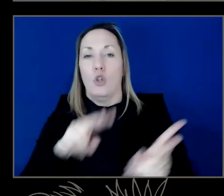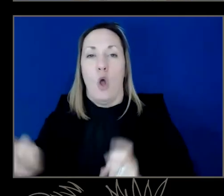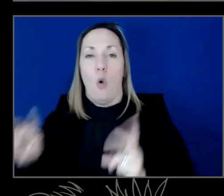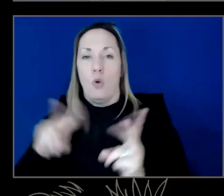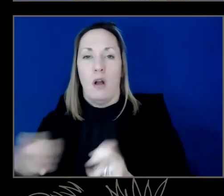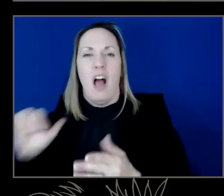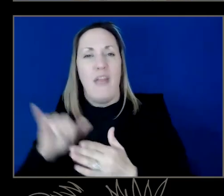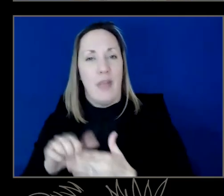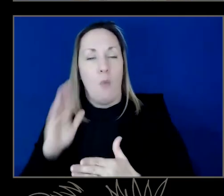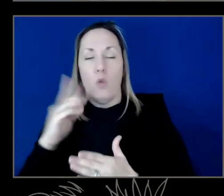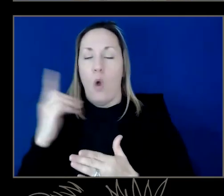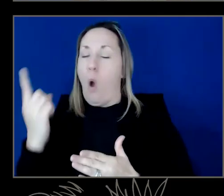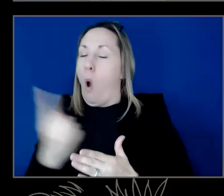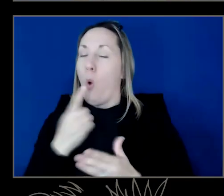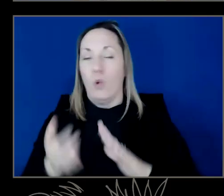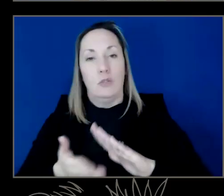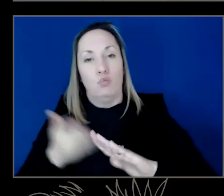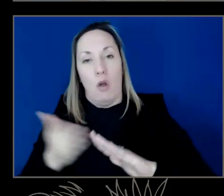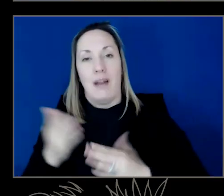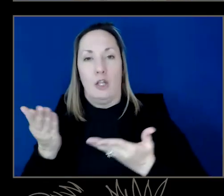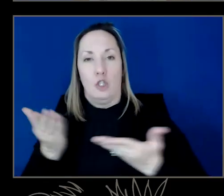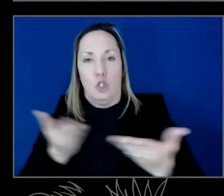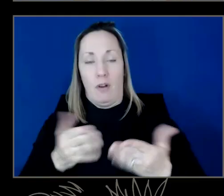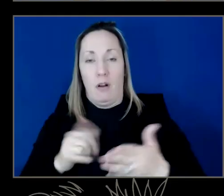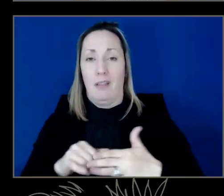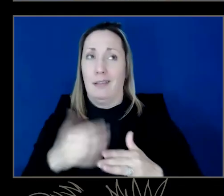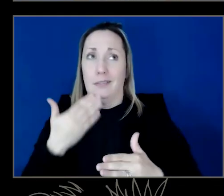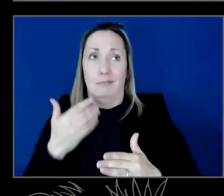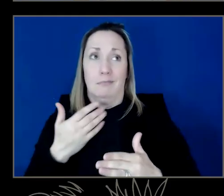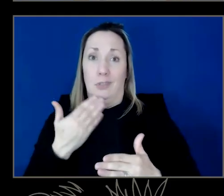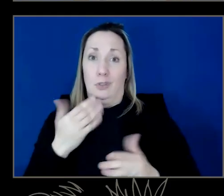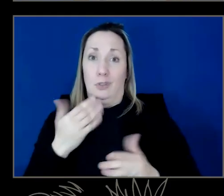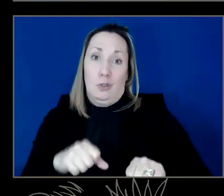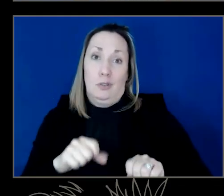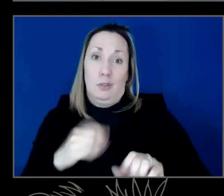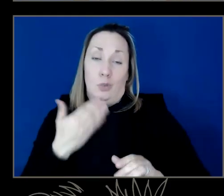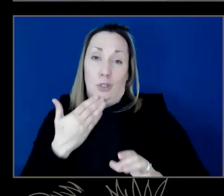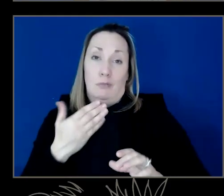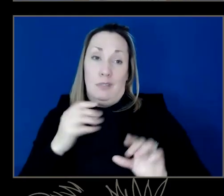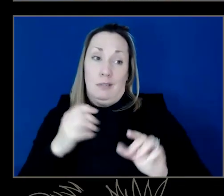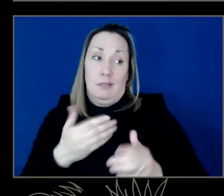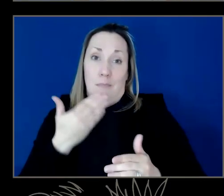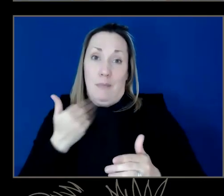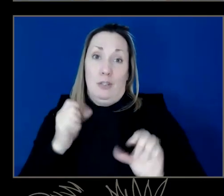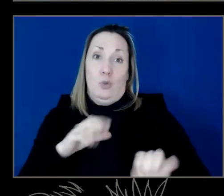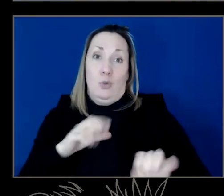will always run on the server, which is as good as you can do until you fix your backend.